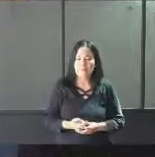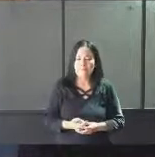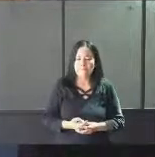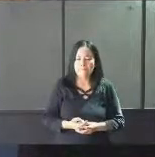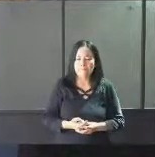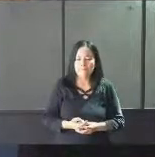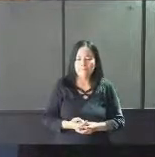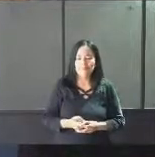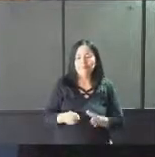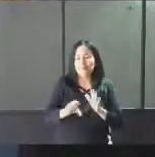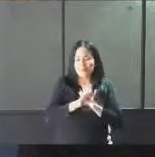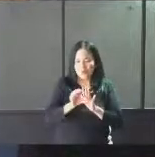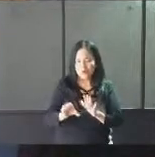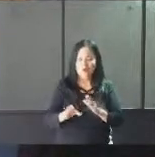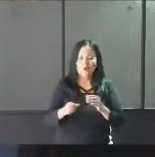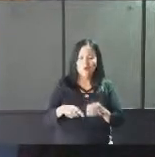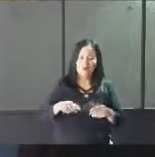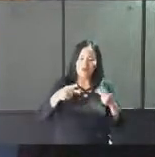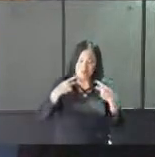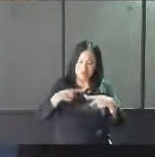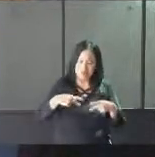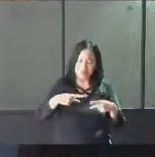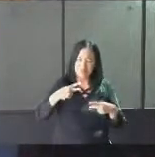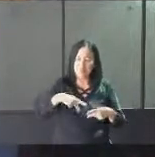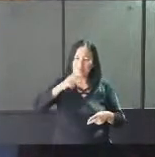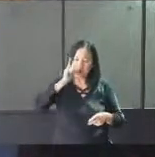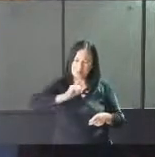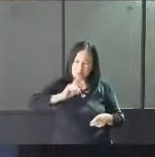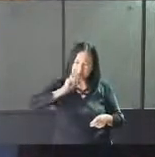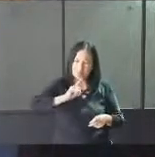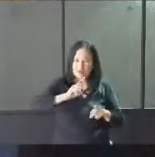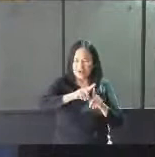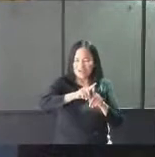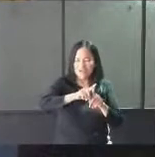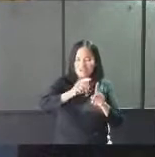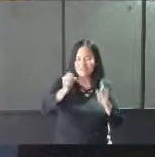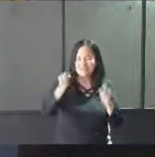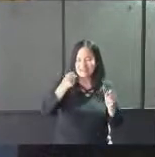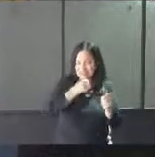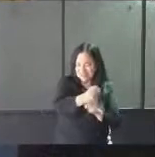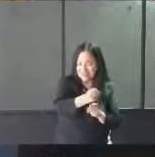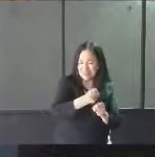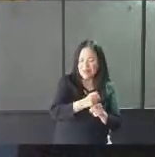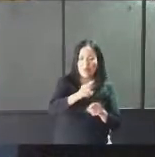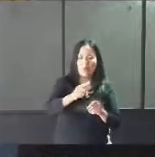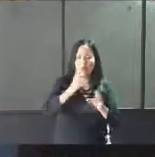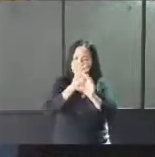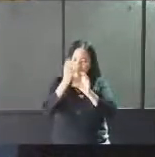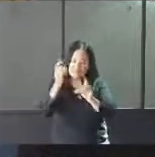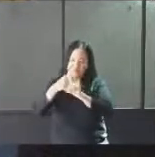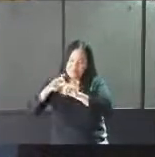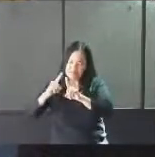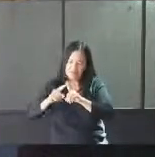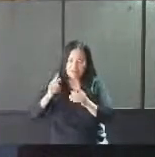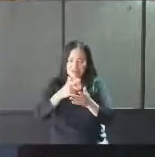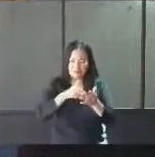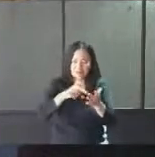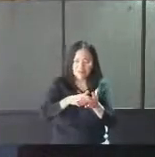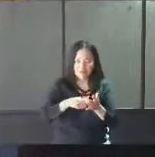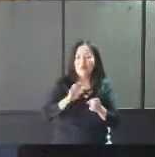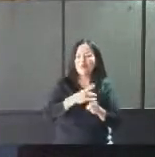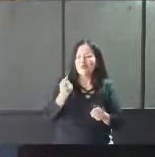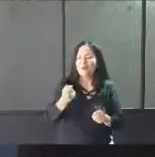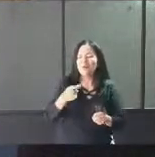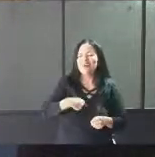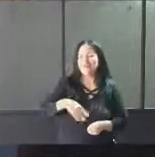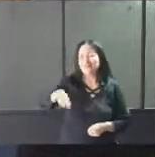structural elements related to violence against women in public spaces and the territory have to do with this